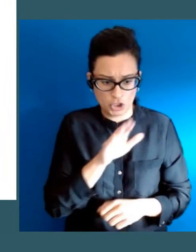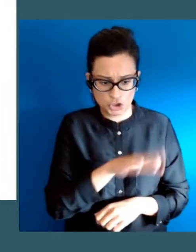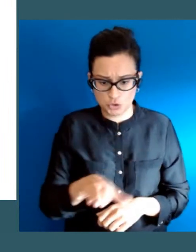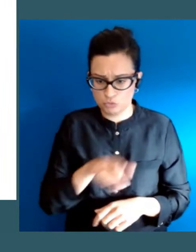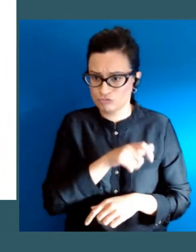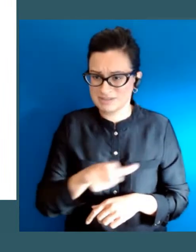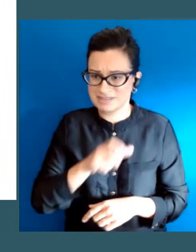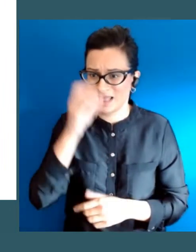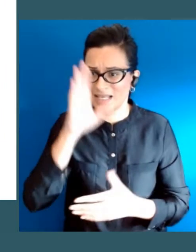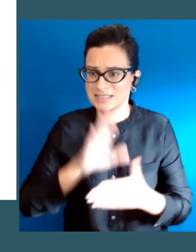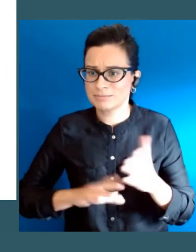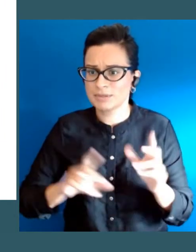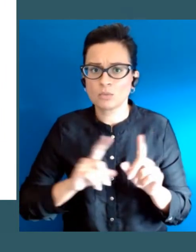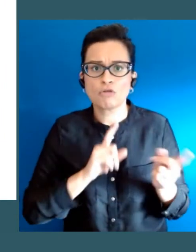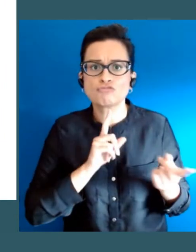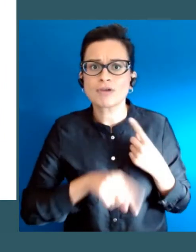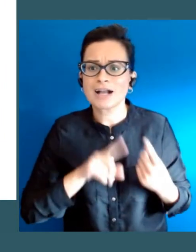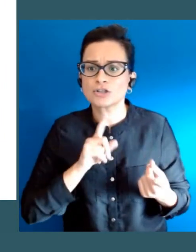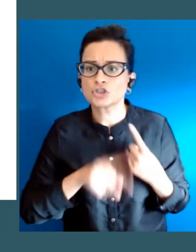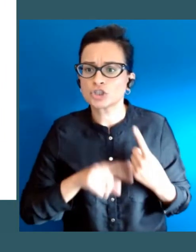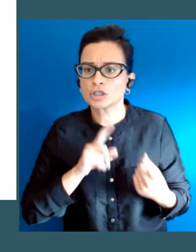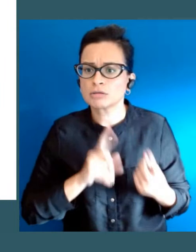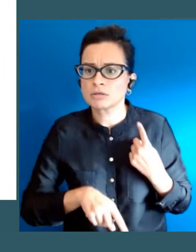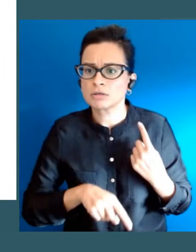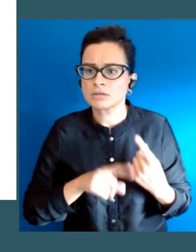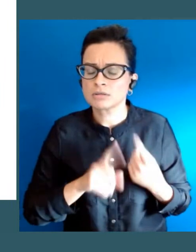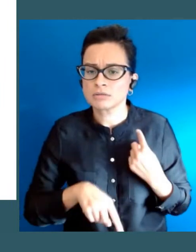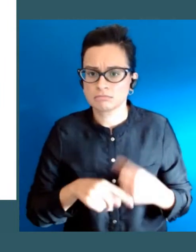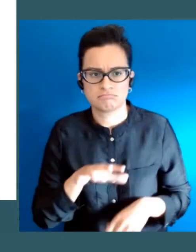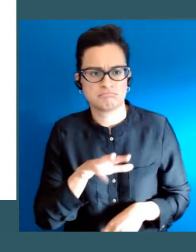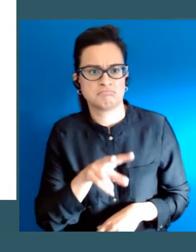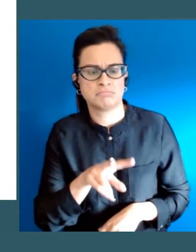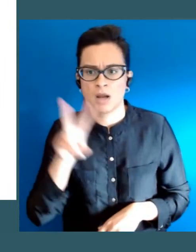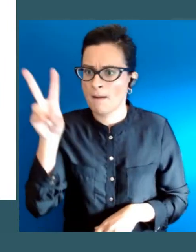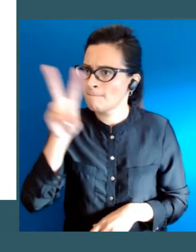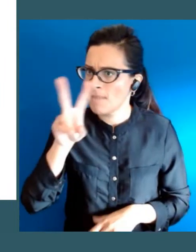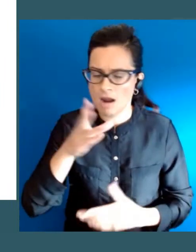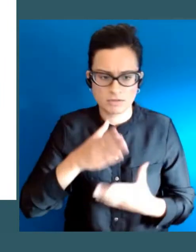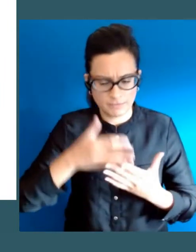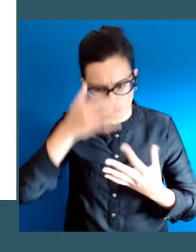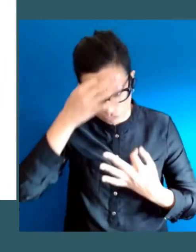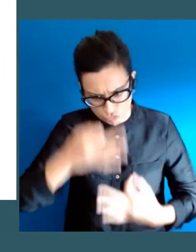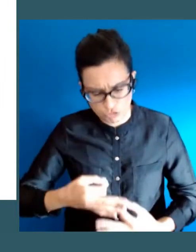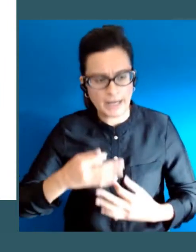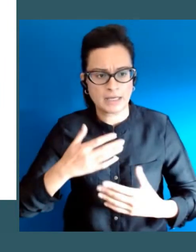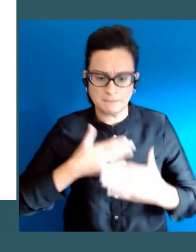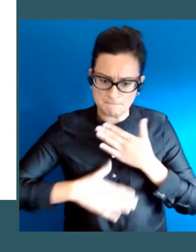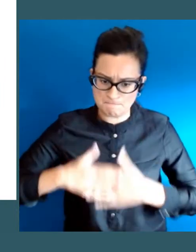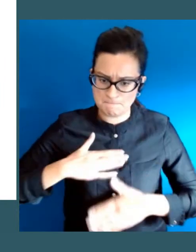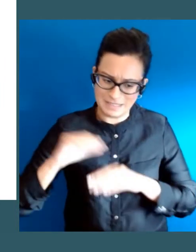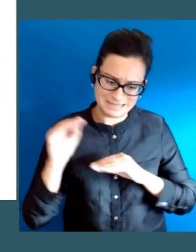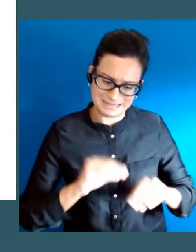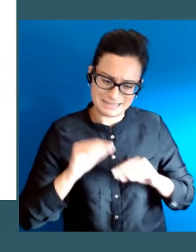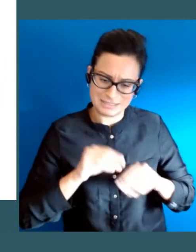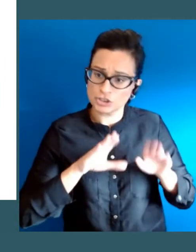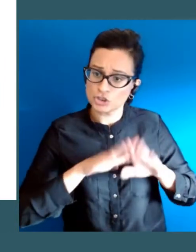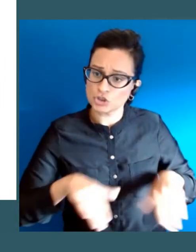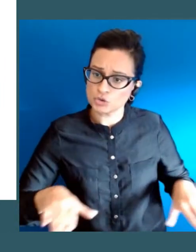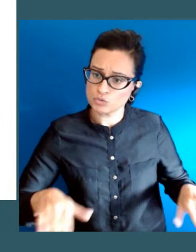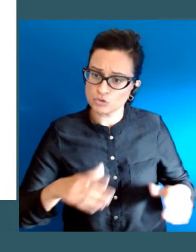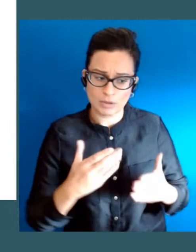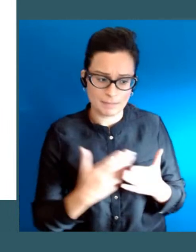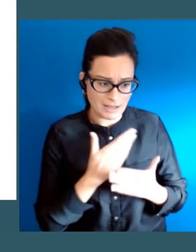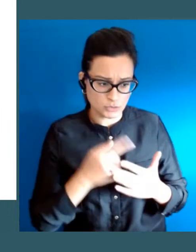allergic reactions, and these parents were being very vigilant. They were teaching the children to be vigilant, etc.